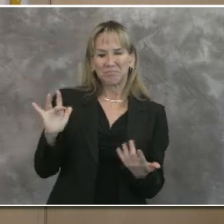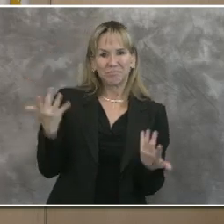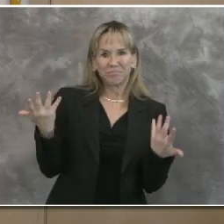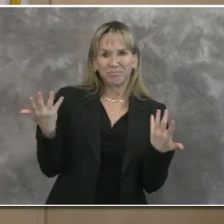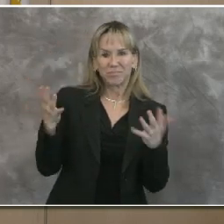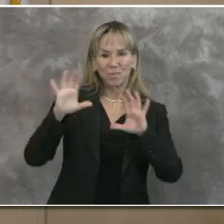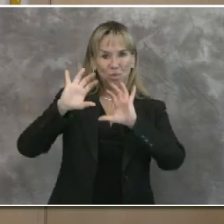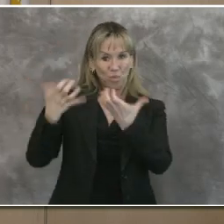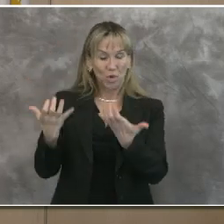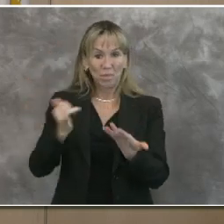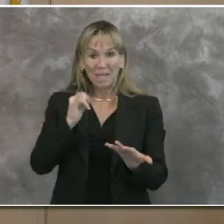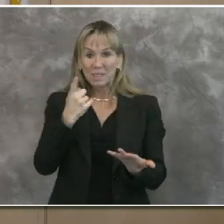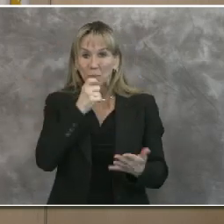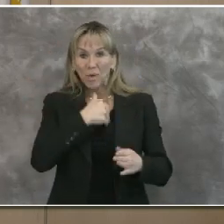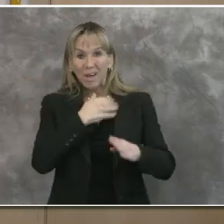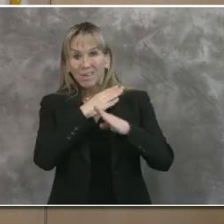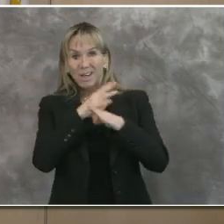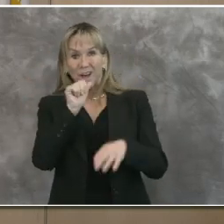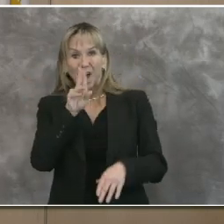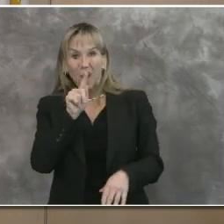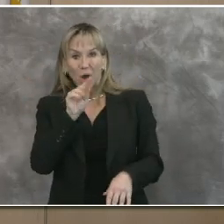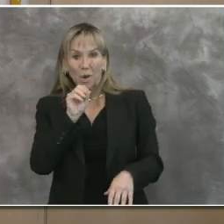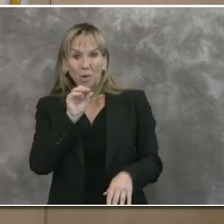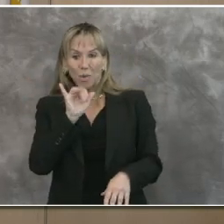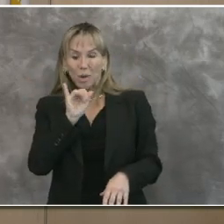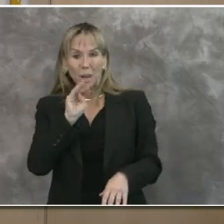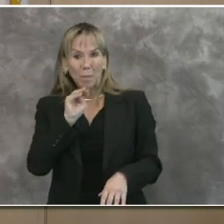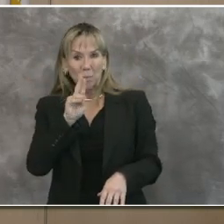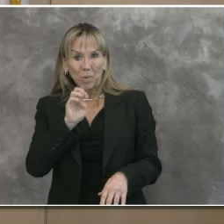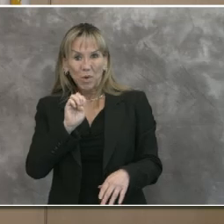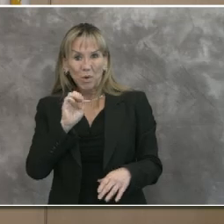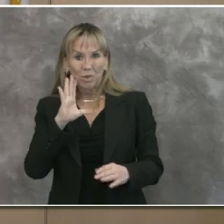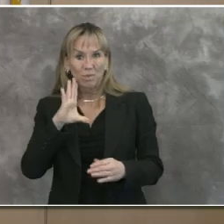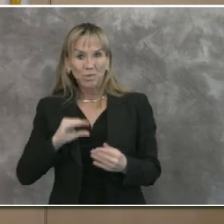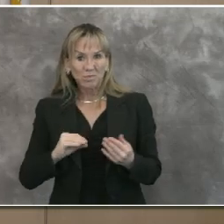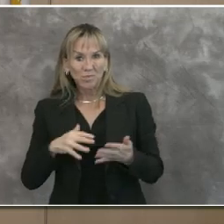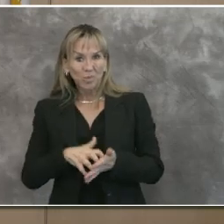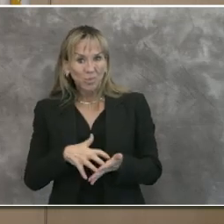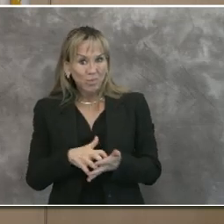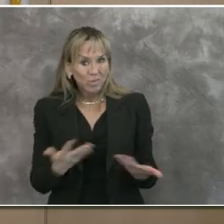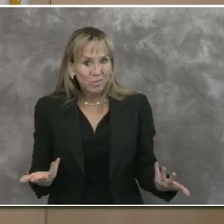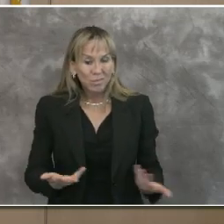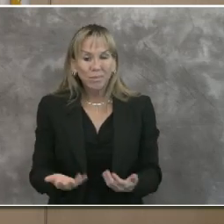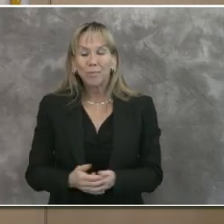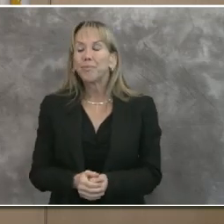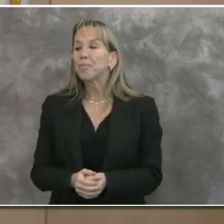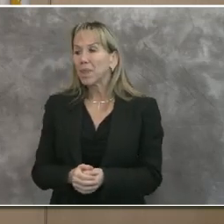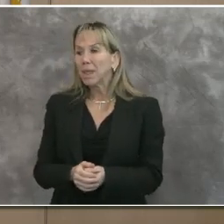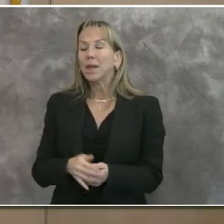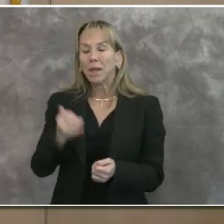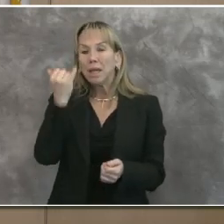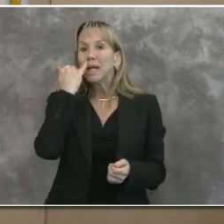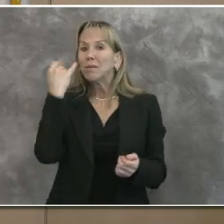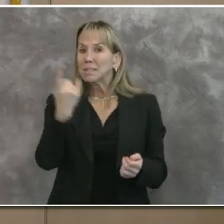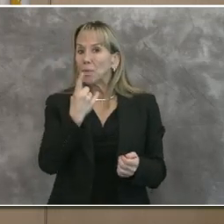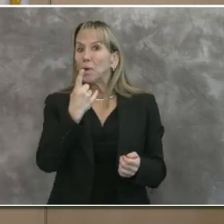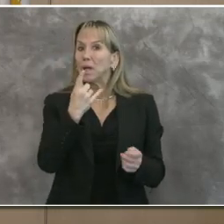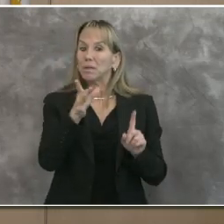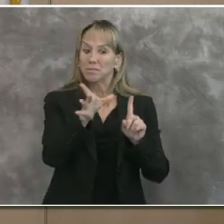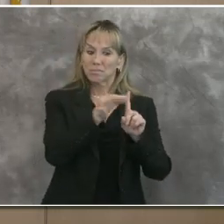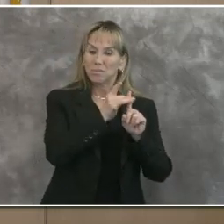autoimmune deficiency? So if an individual is positive for